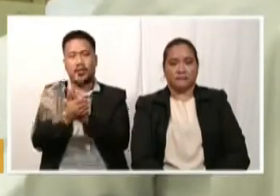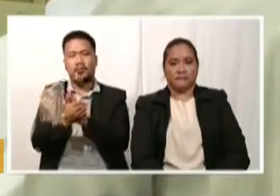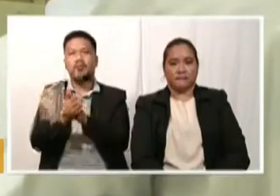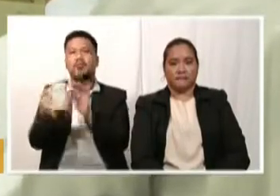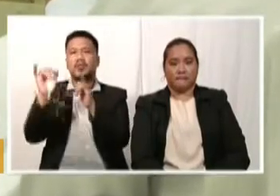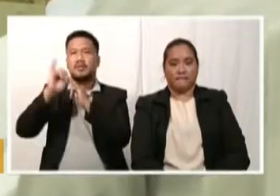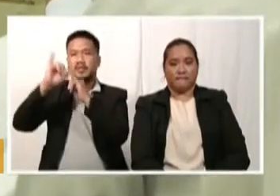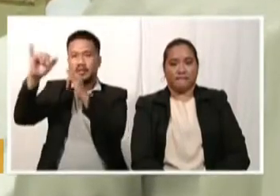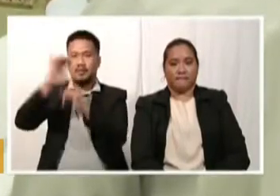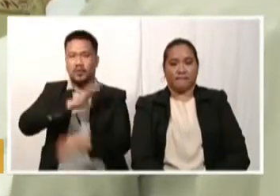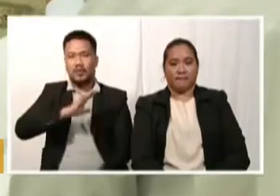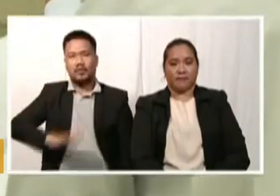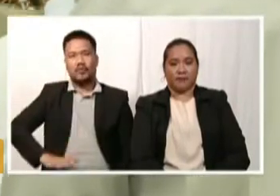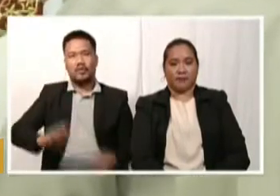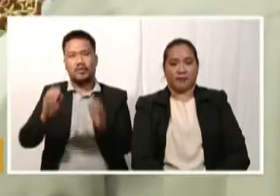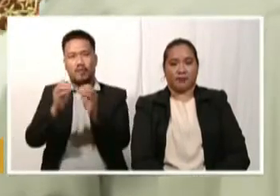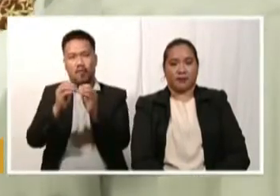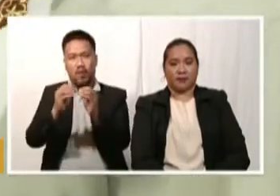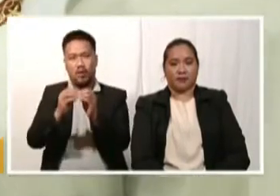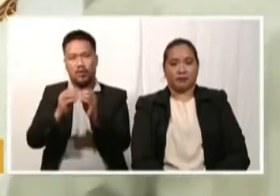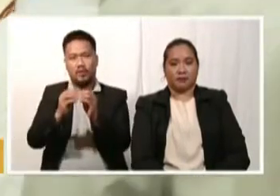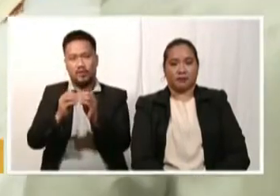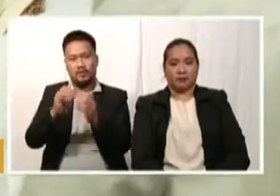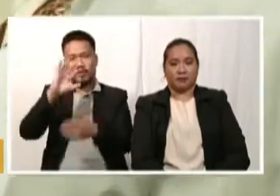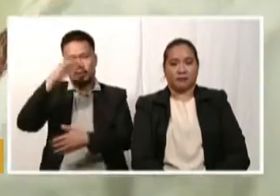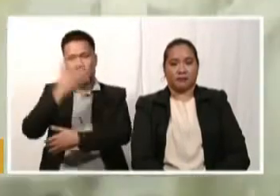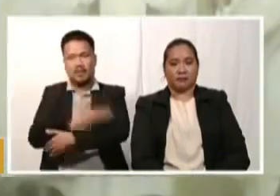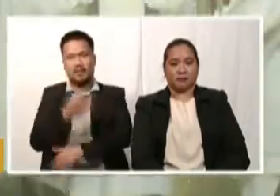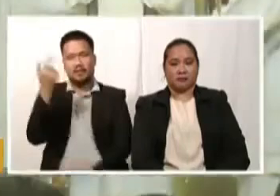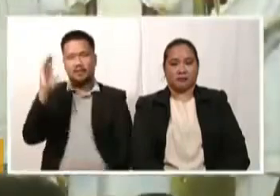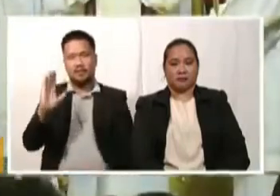the Son of God.